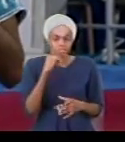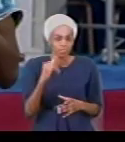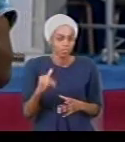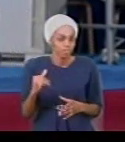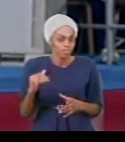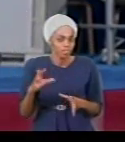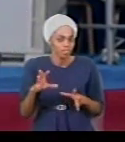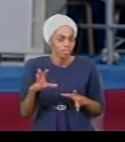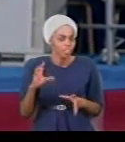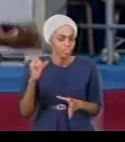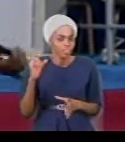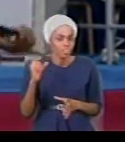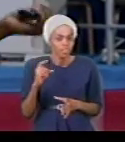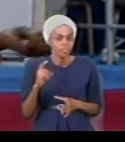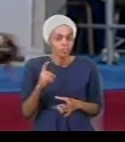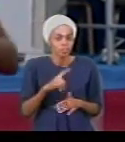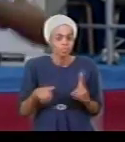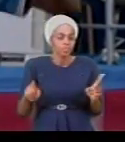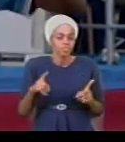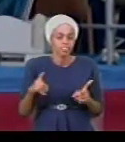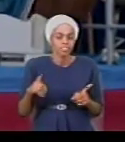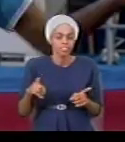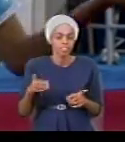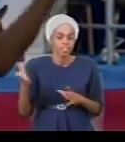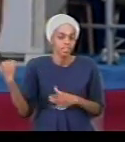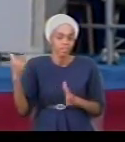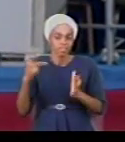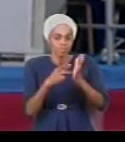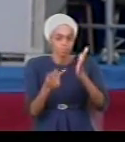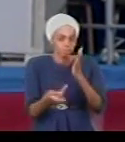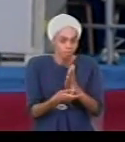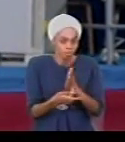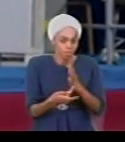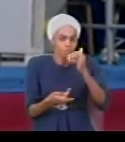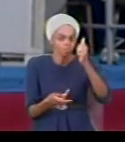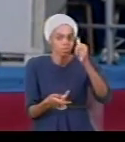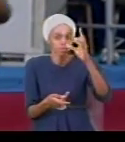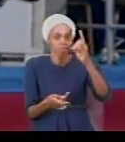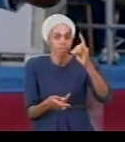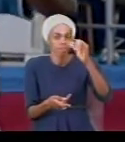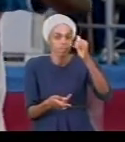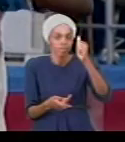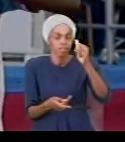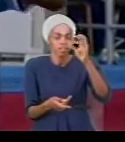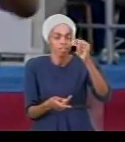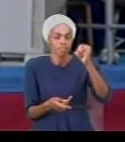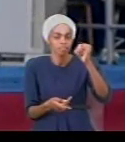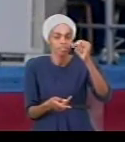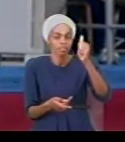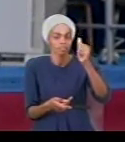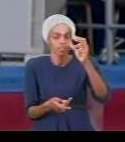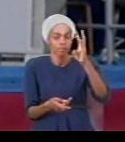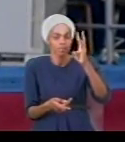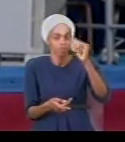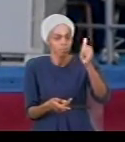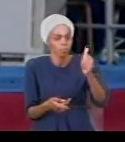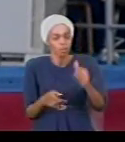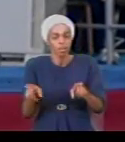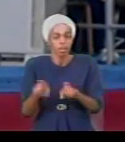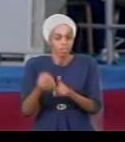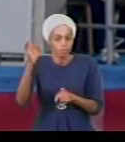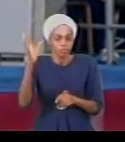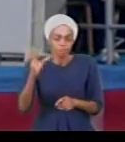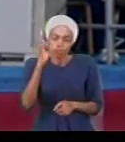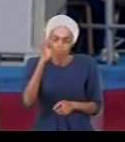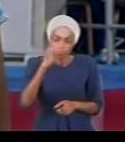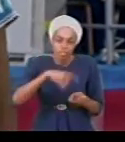heart about a prodigal son who ran away and come back to his father. So me too, that day, the evening Global